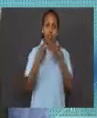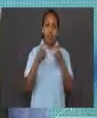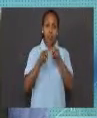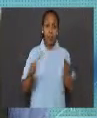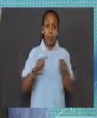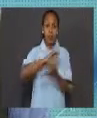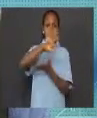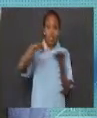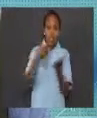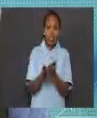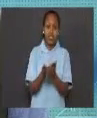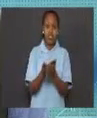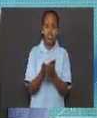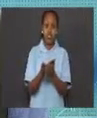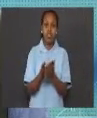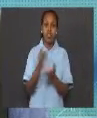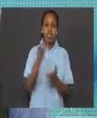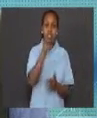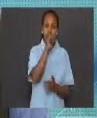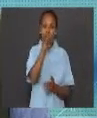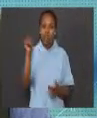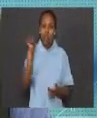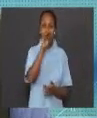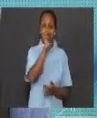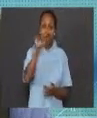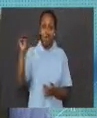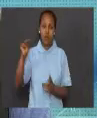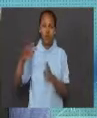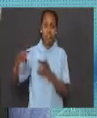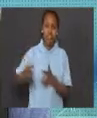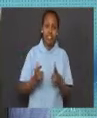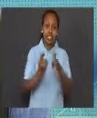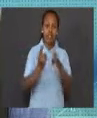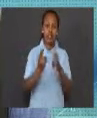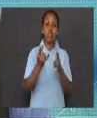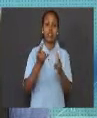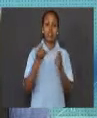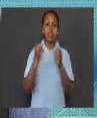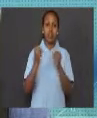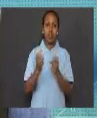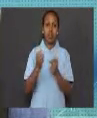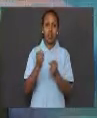all instances, the linear momentum of the system is conserved.